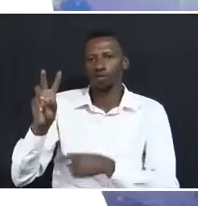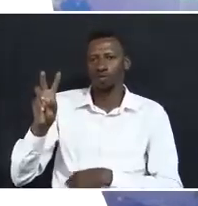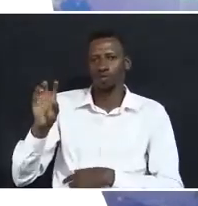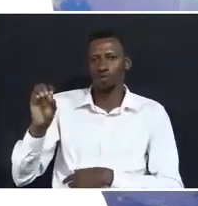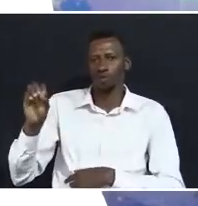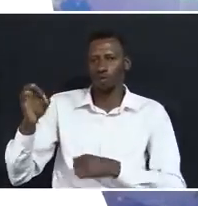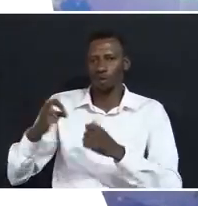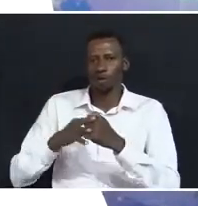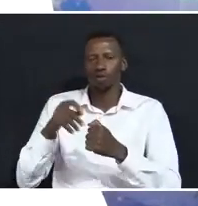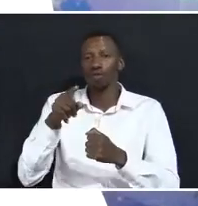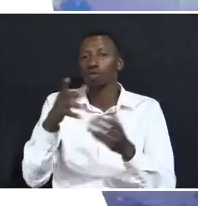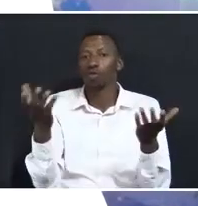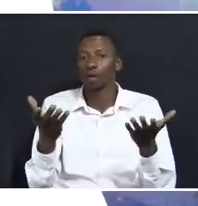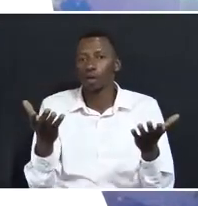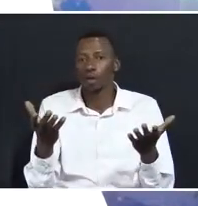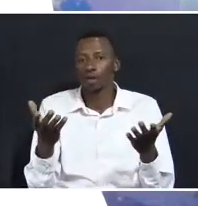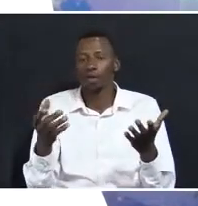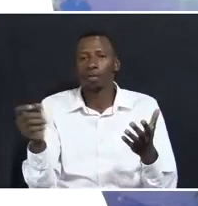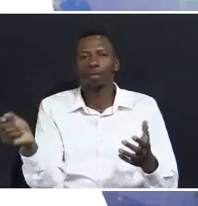July 2008, where were you in